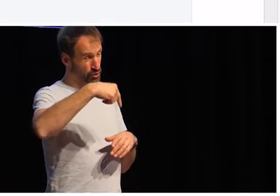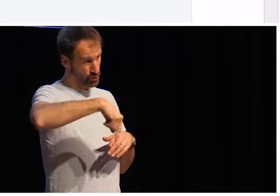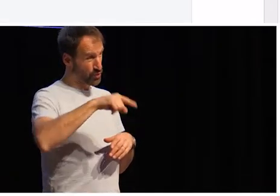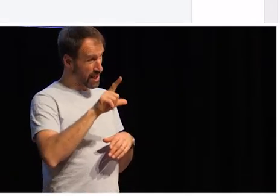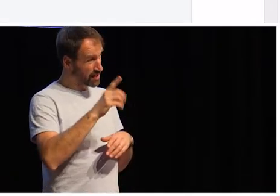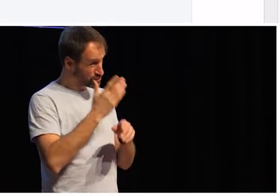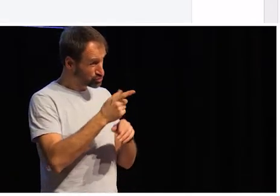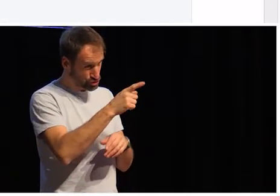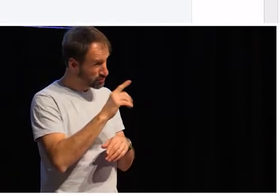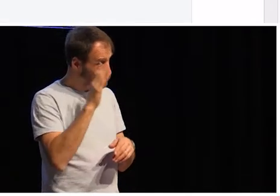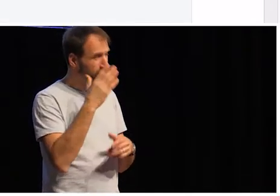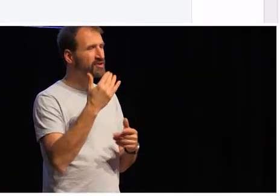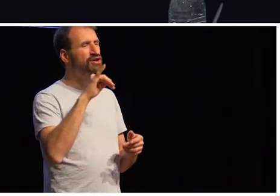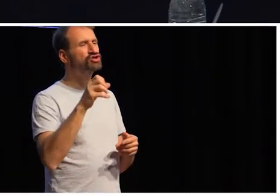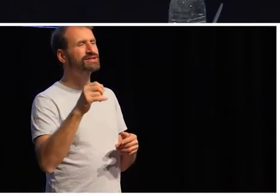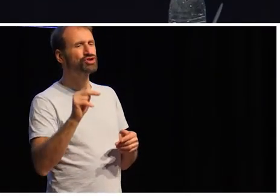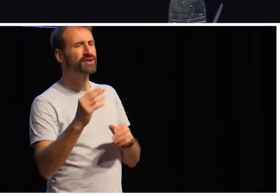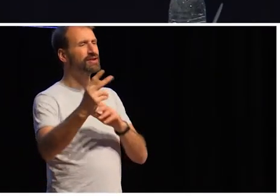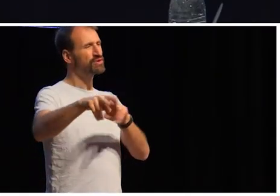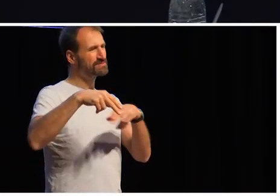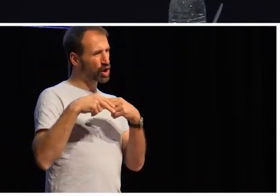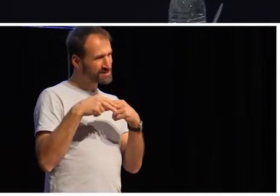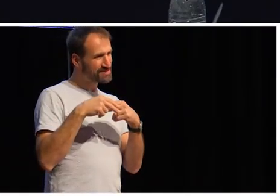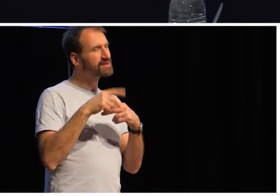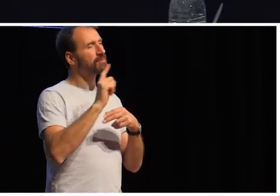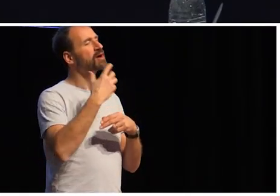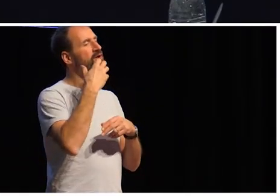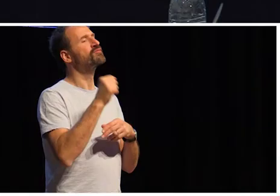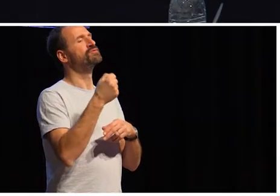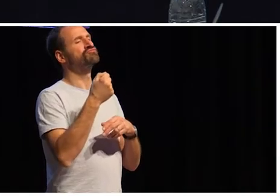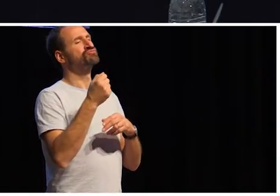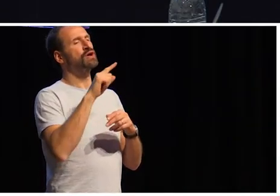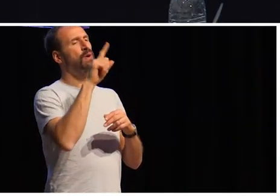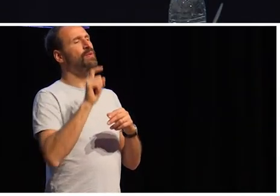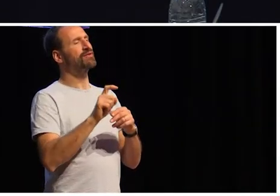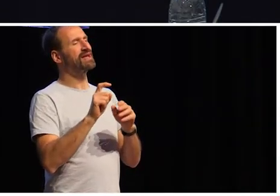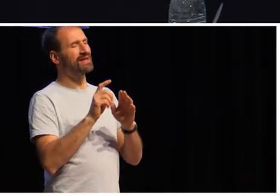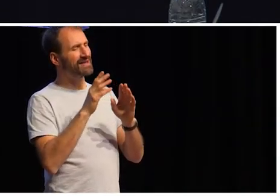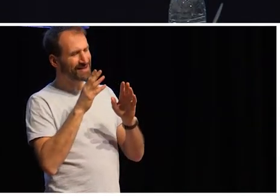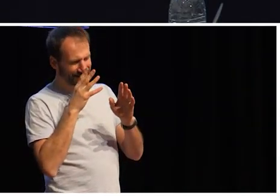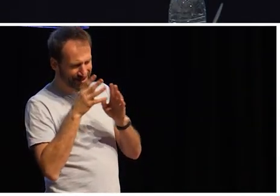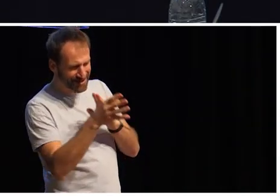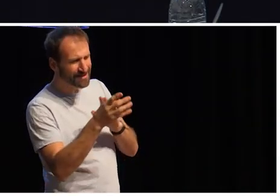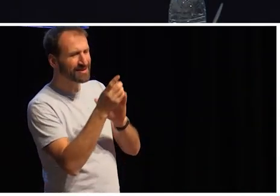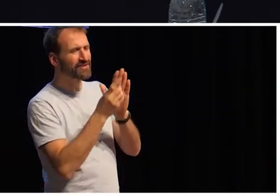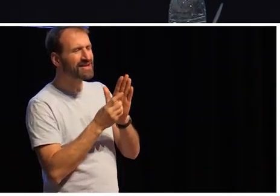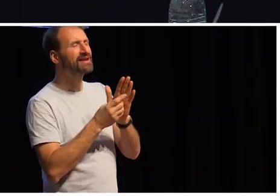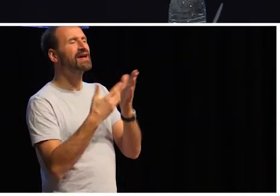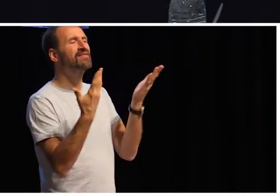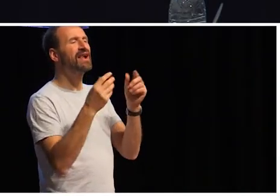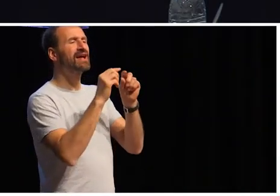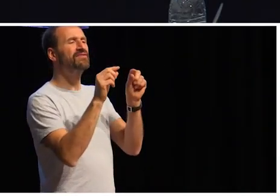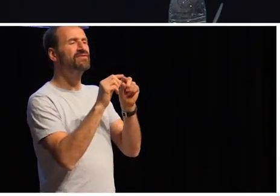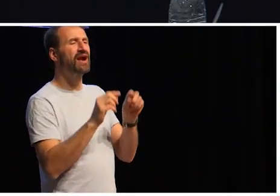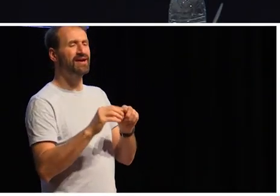and just define in a queer which fields this is containing so here in this